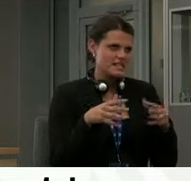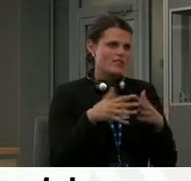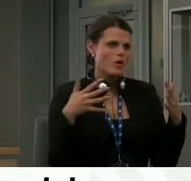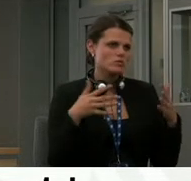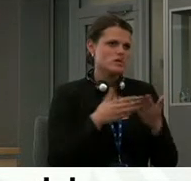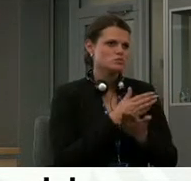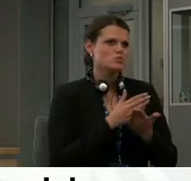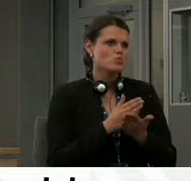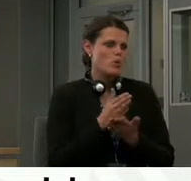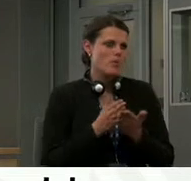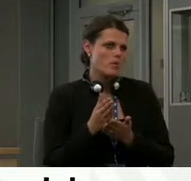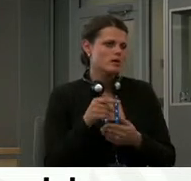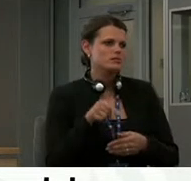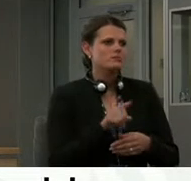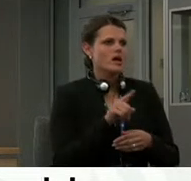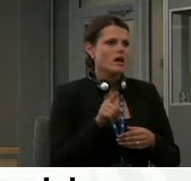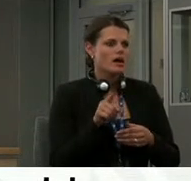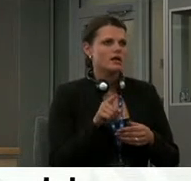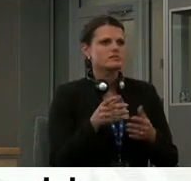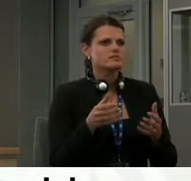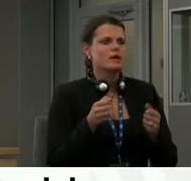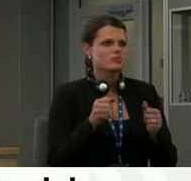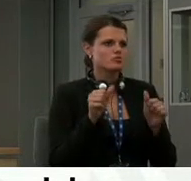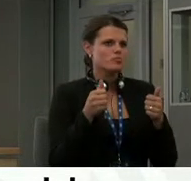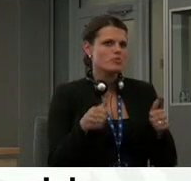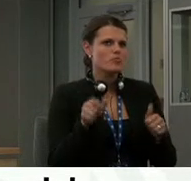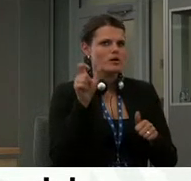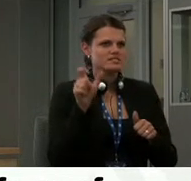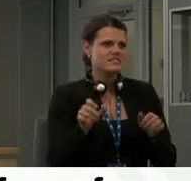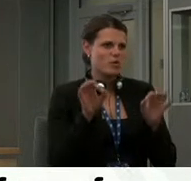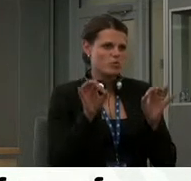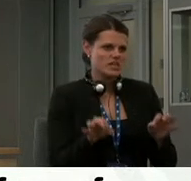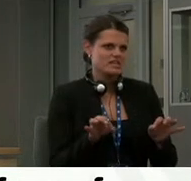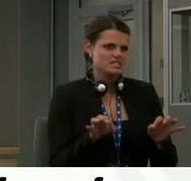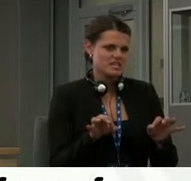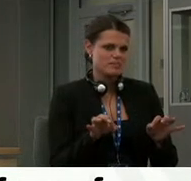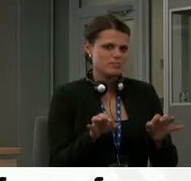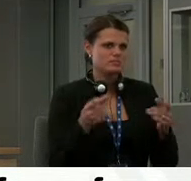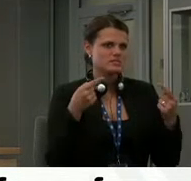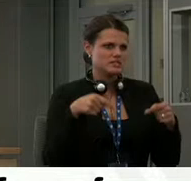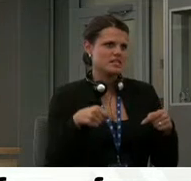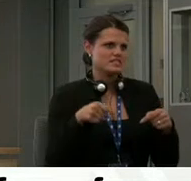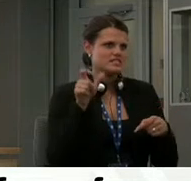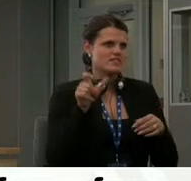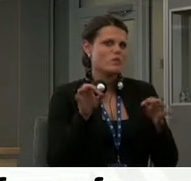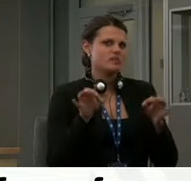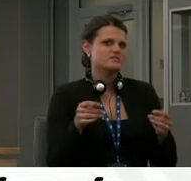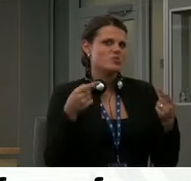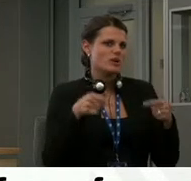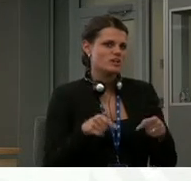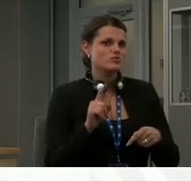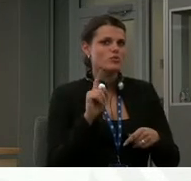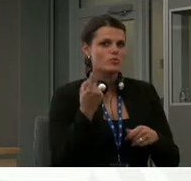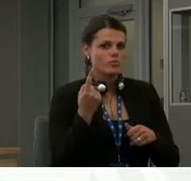many cases, it has taken the form of a human rights crisis. And the